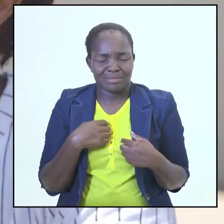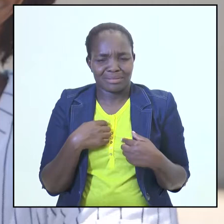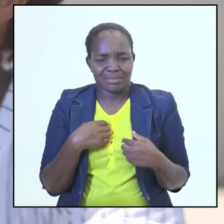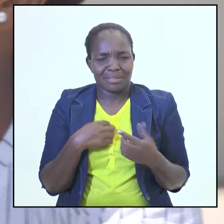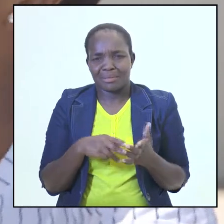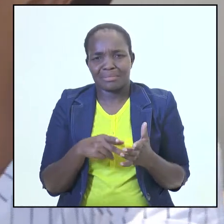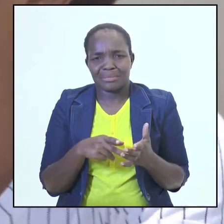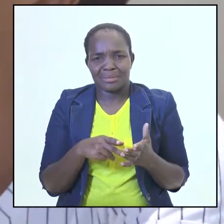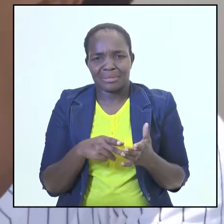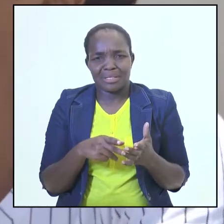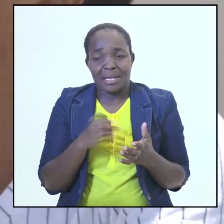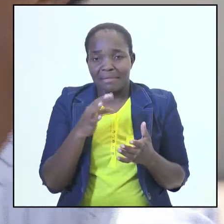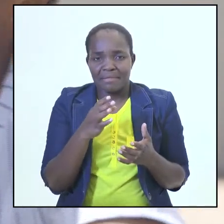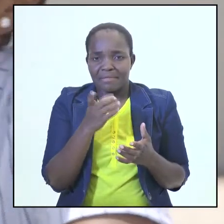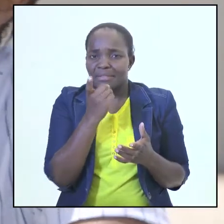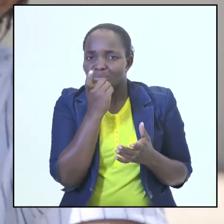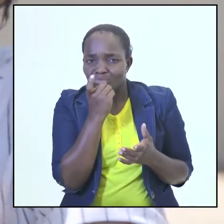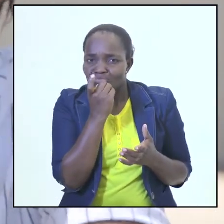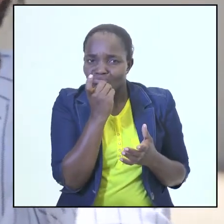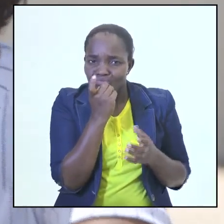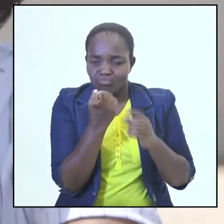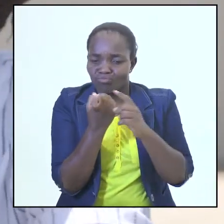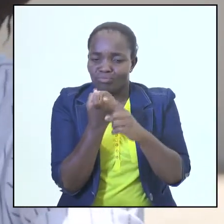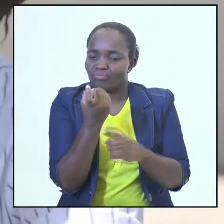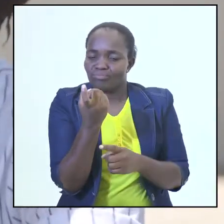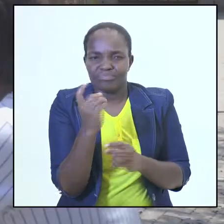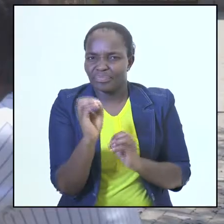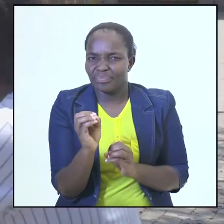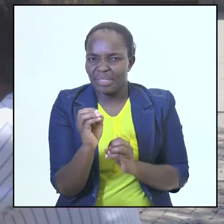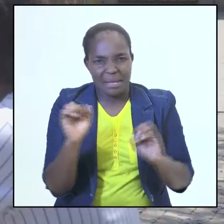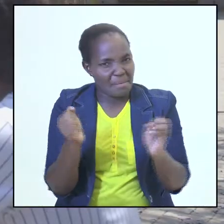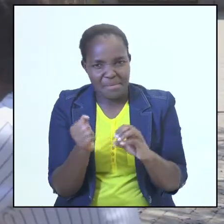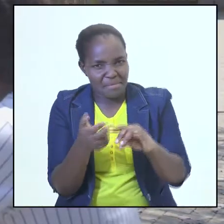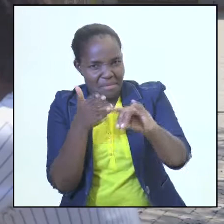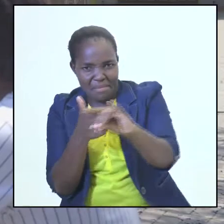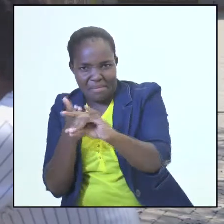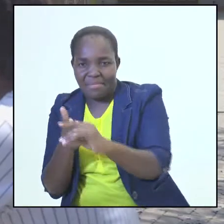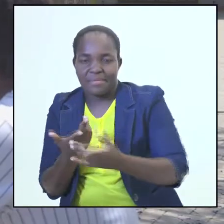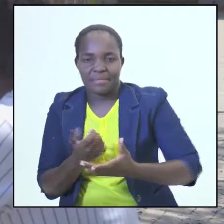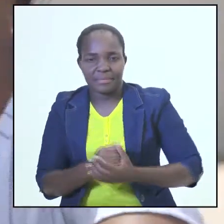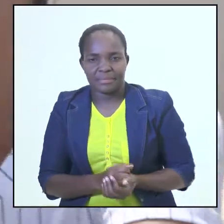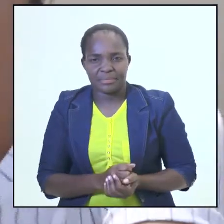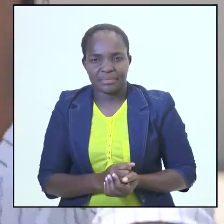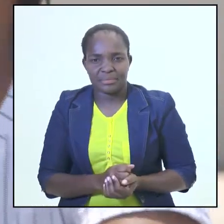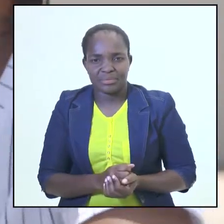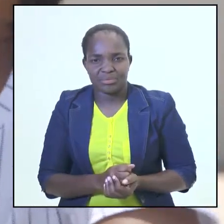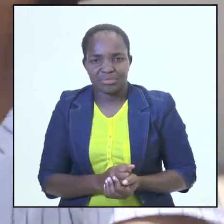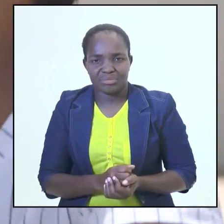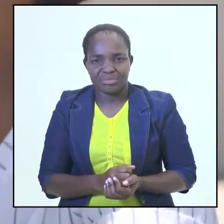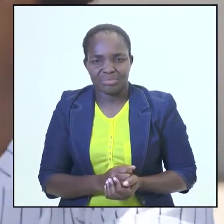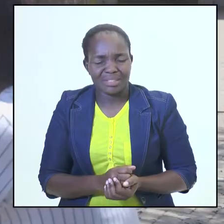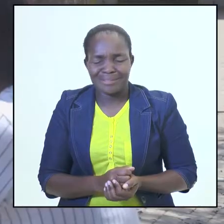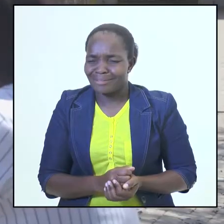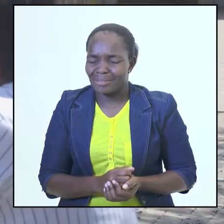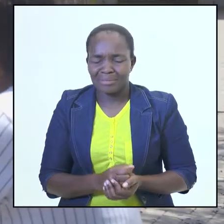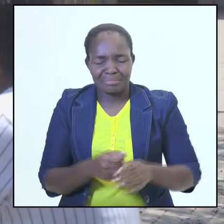if rhinos do not have their horns anymore, they won't be hunted, right? Guys, it is just wrong to kill animals. Yes, it's just not